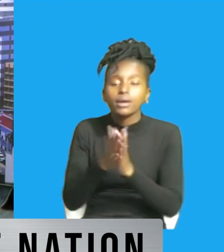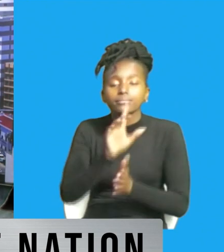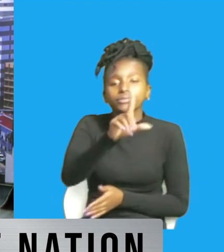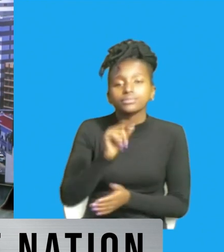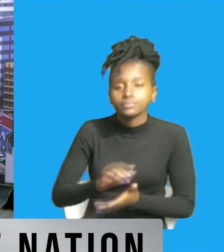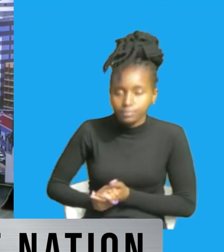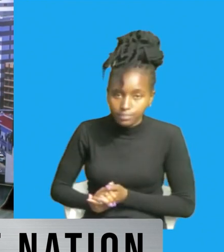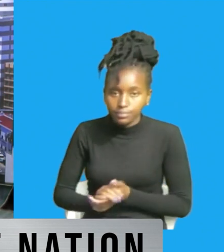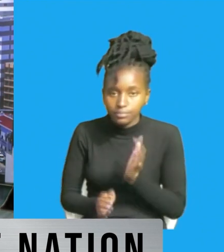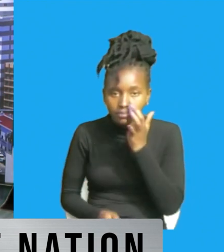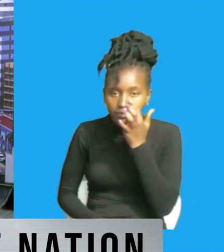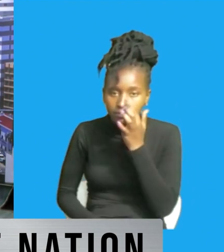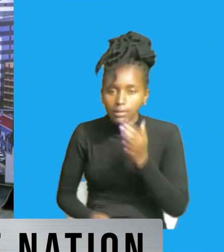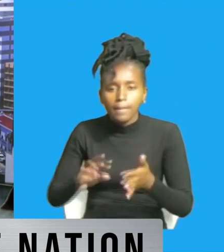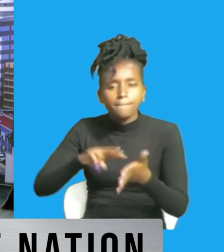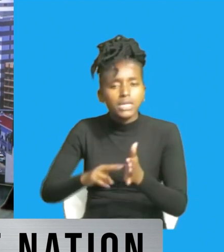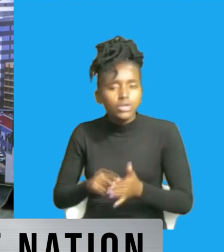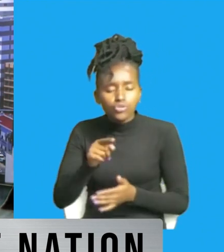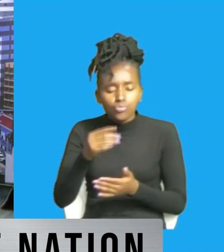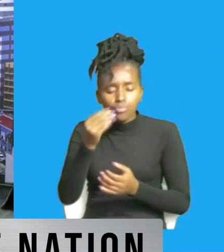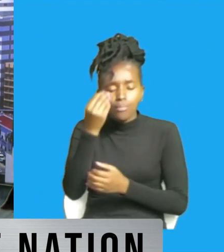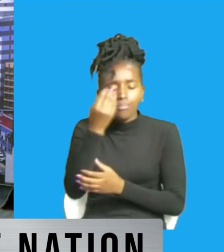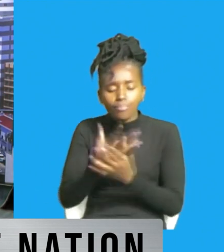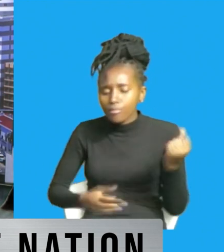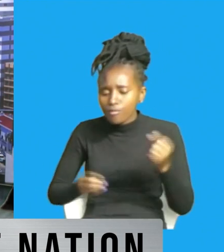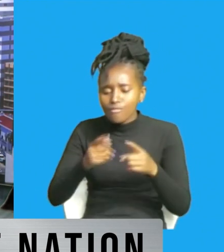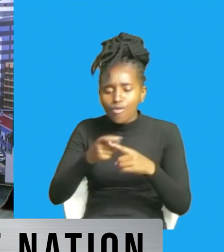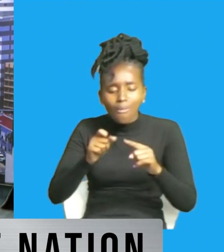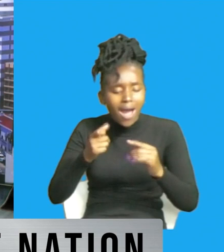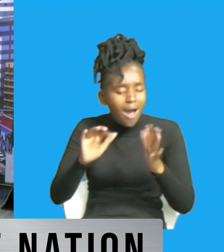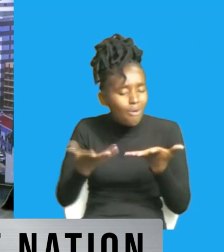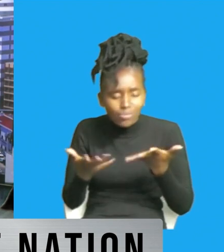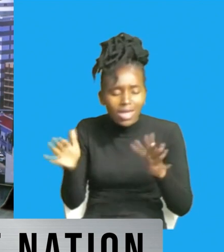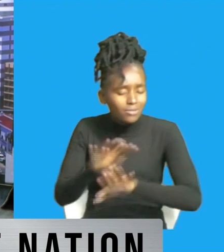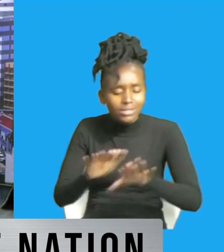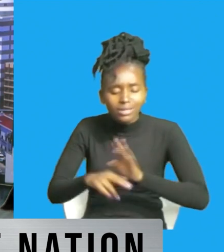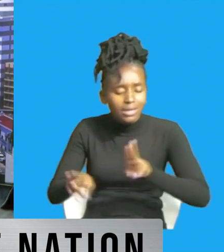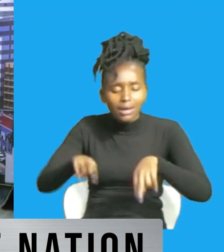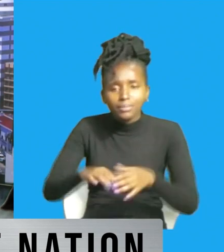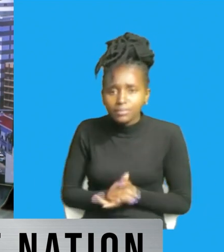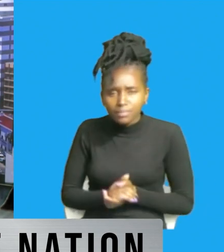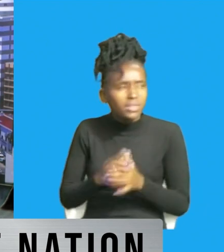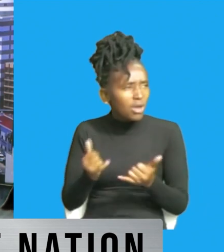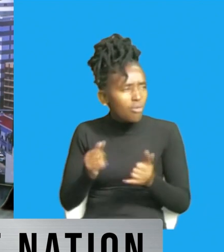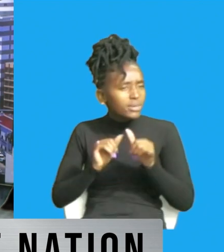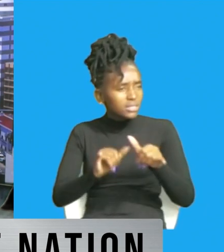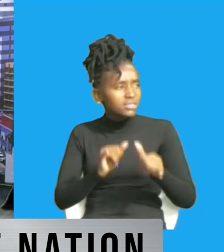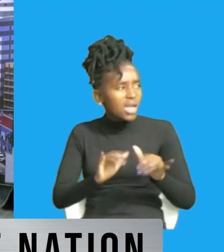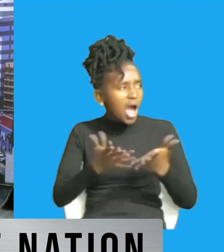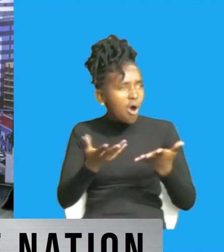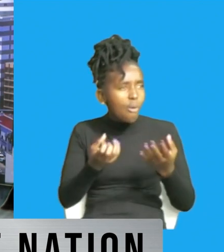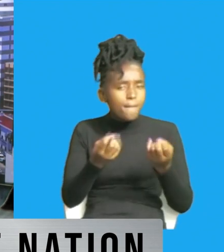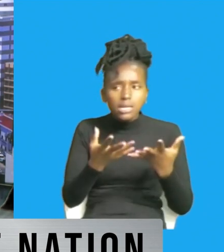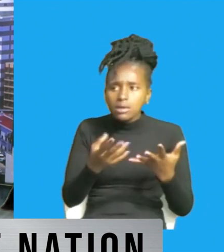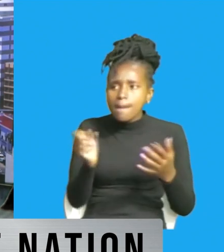with the way things are thus far? How many months now since the Kenya Kwanza government came into place? 8 months? Now